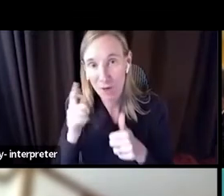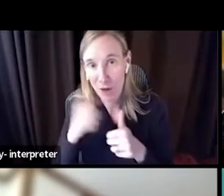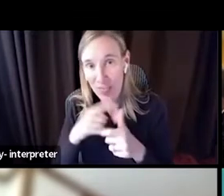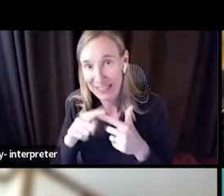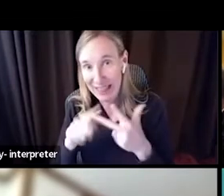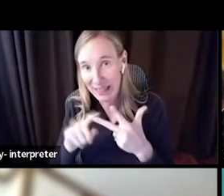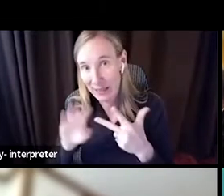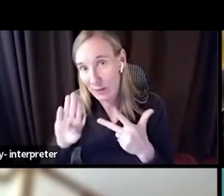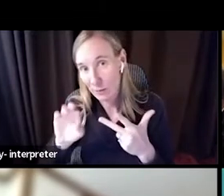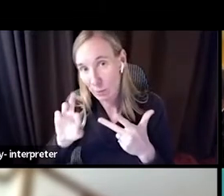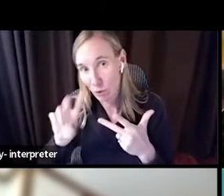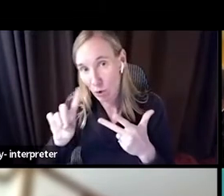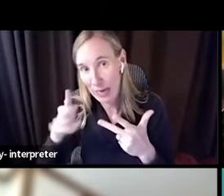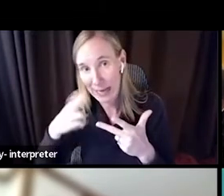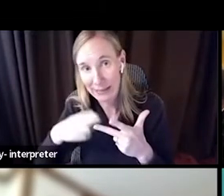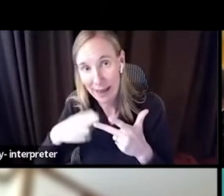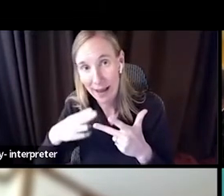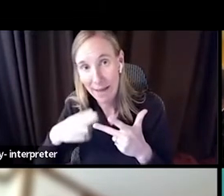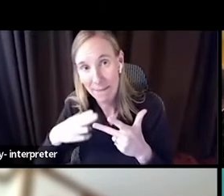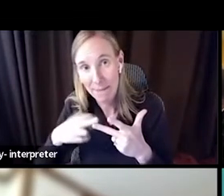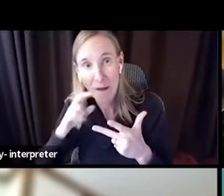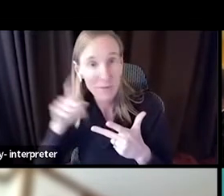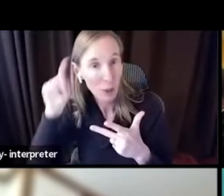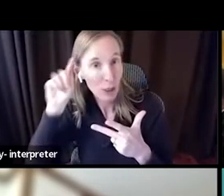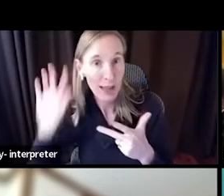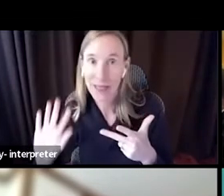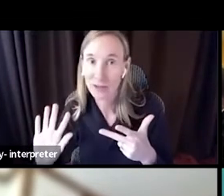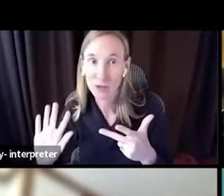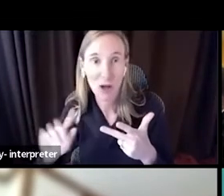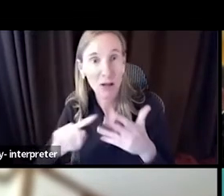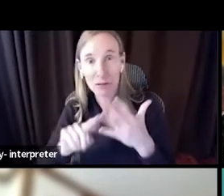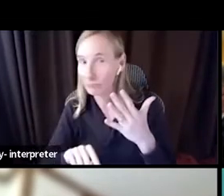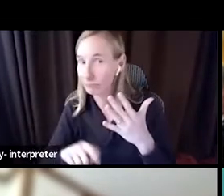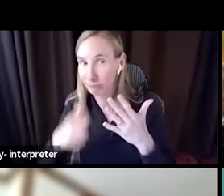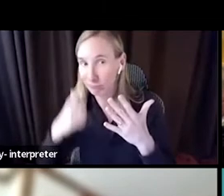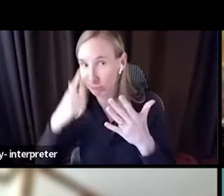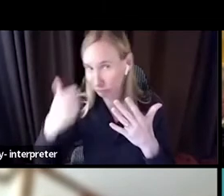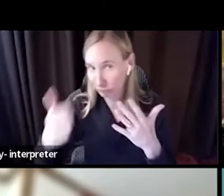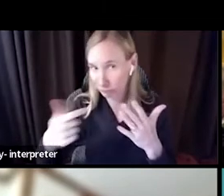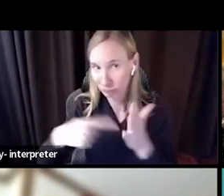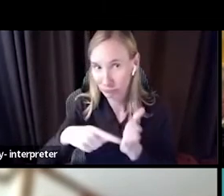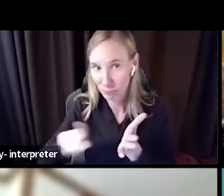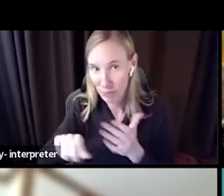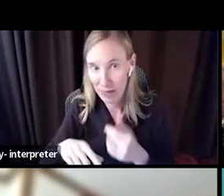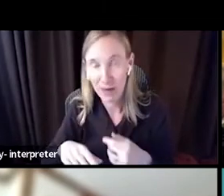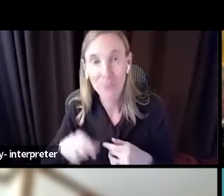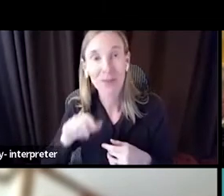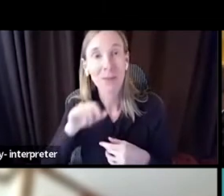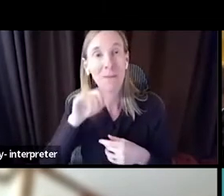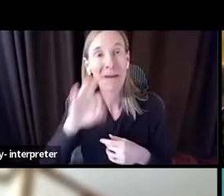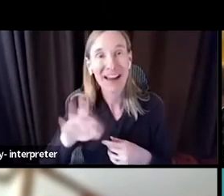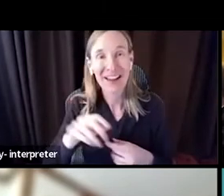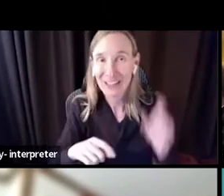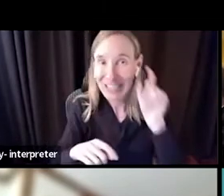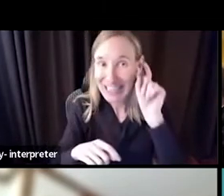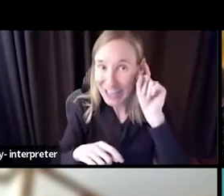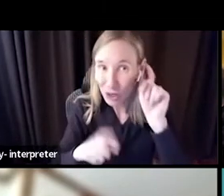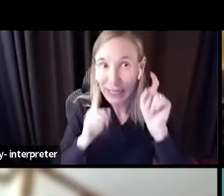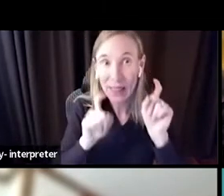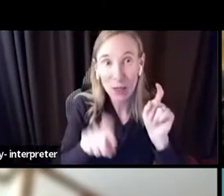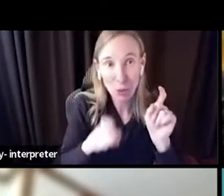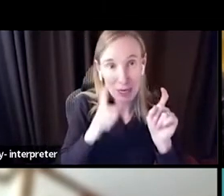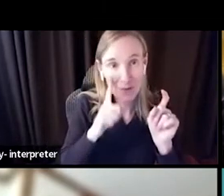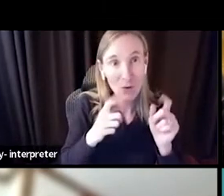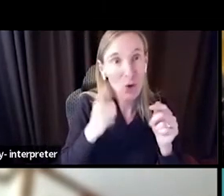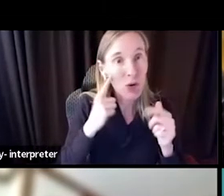brands of hearing aids. But if there is a hearing aid that you need for your hearing loss, it should